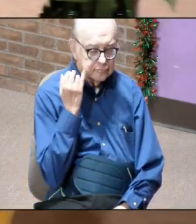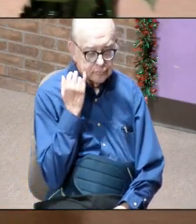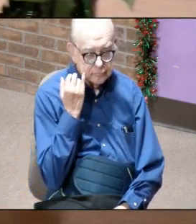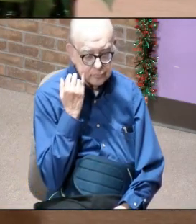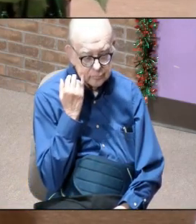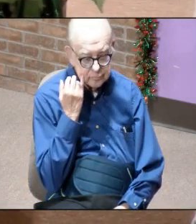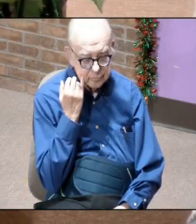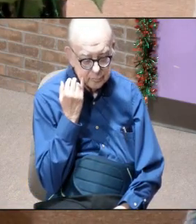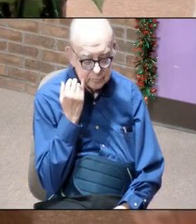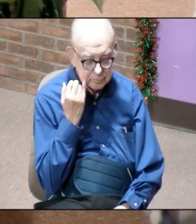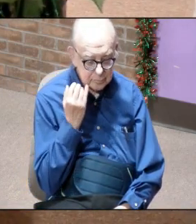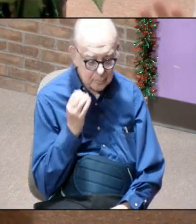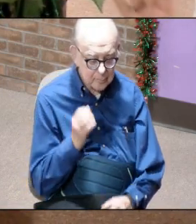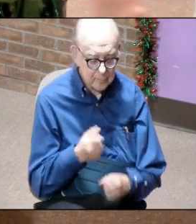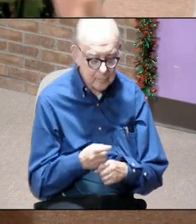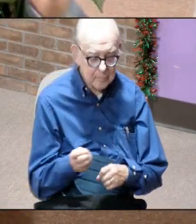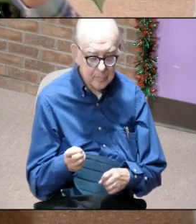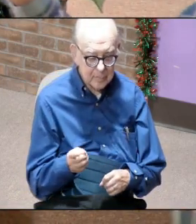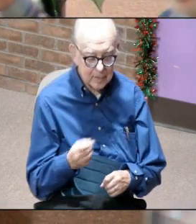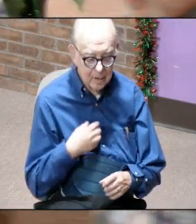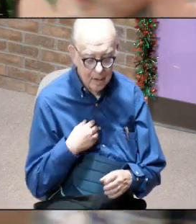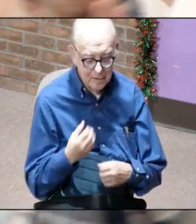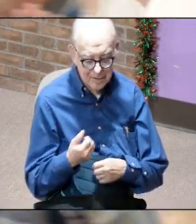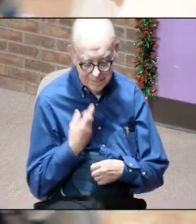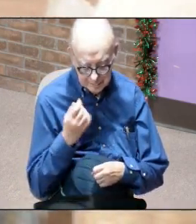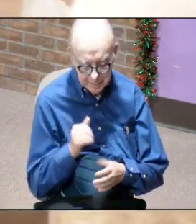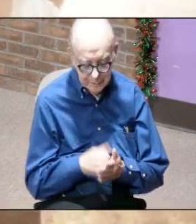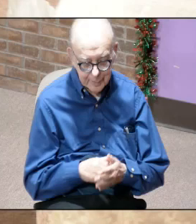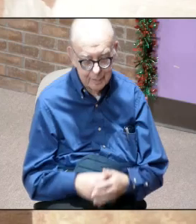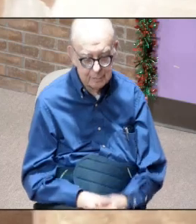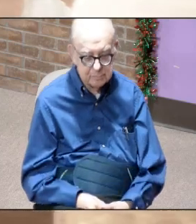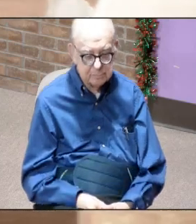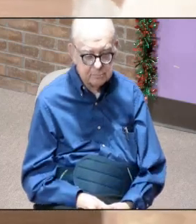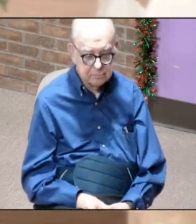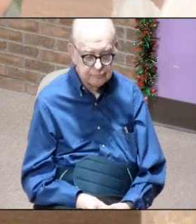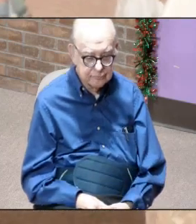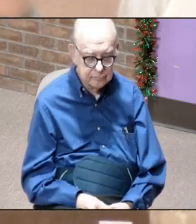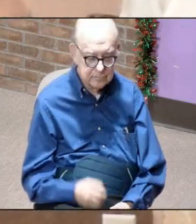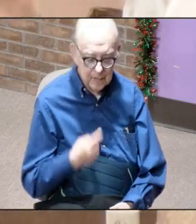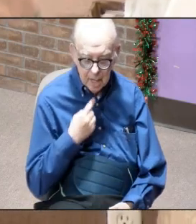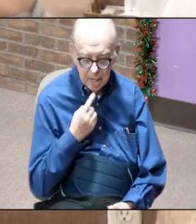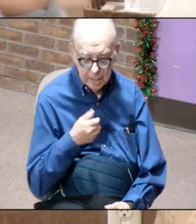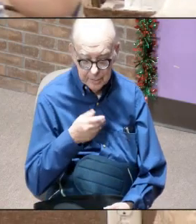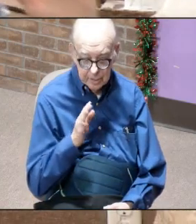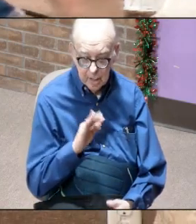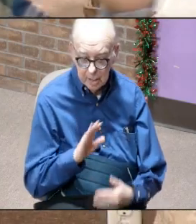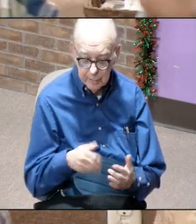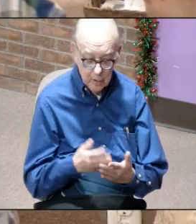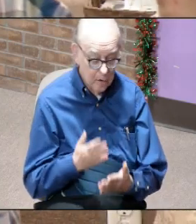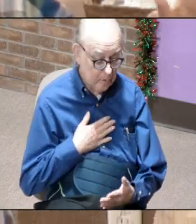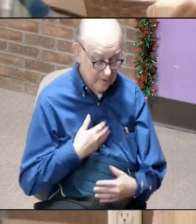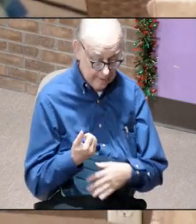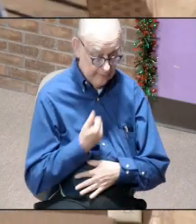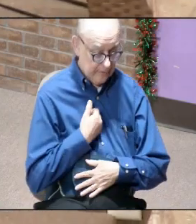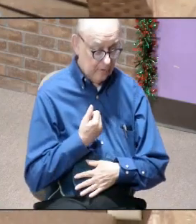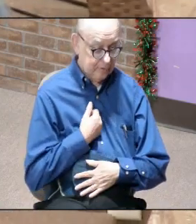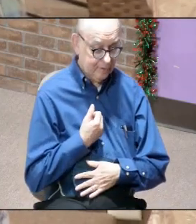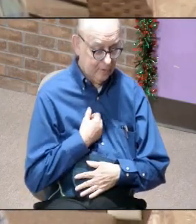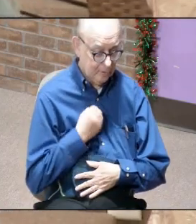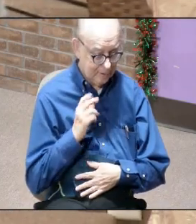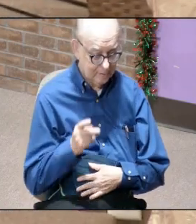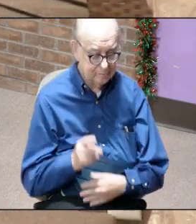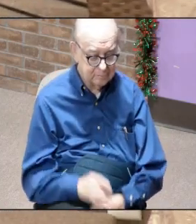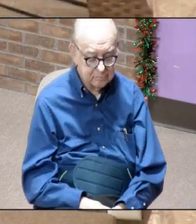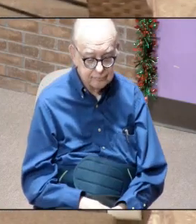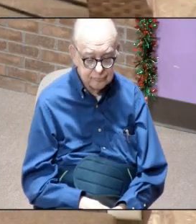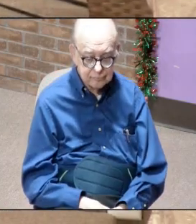If that causes that, I'll take the blame for it. And I'll tell God it was all my fault. Okay?